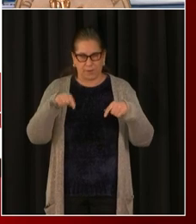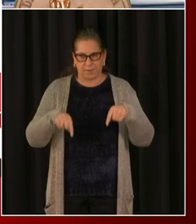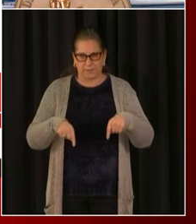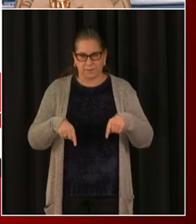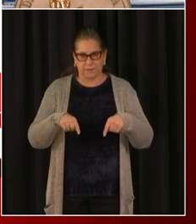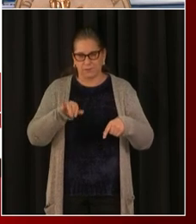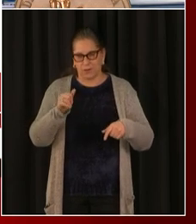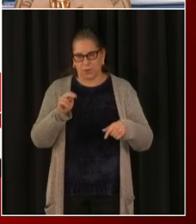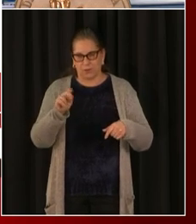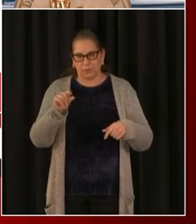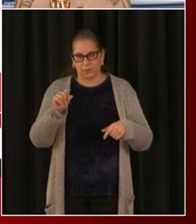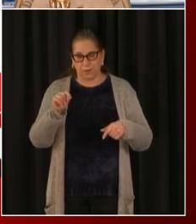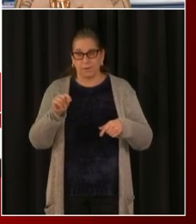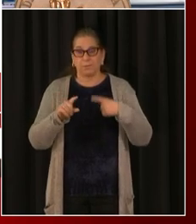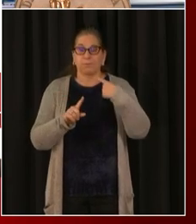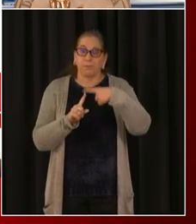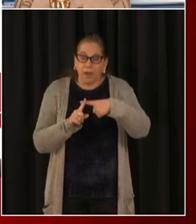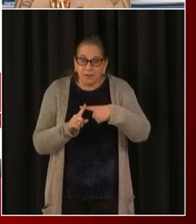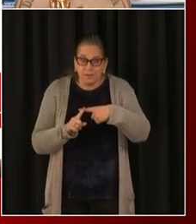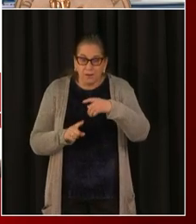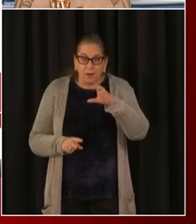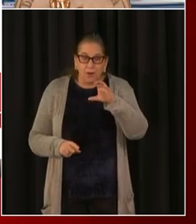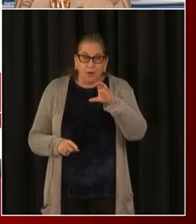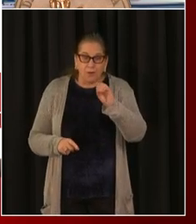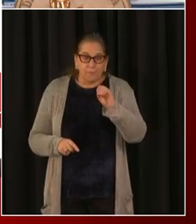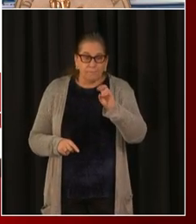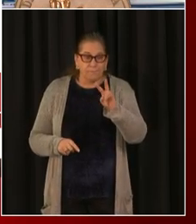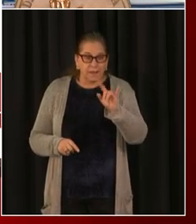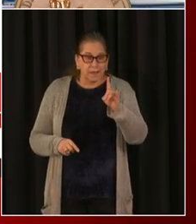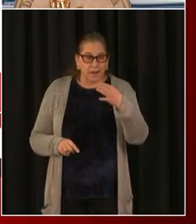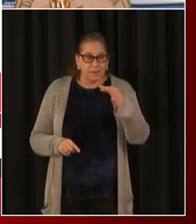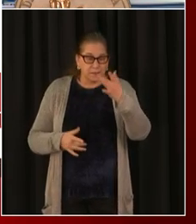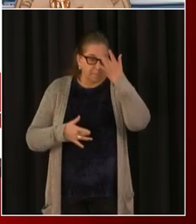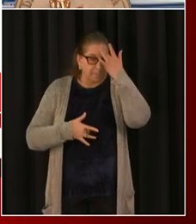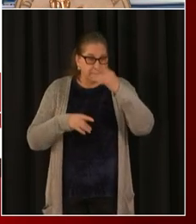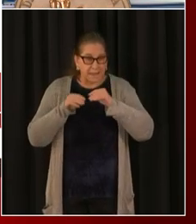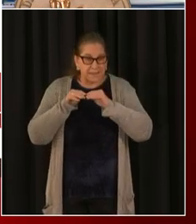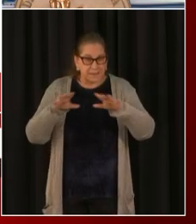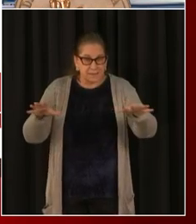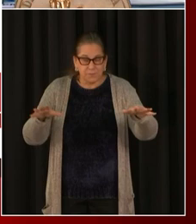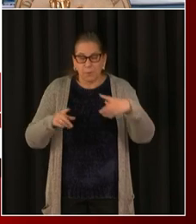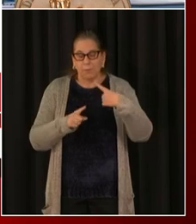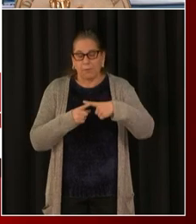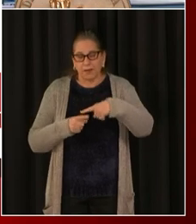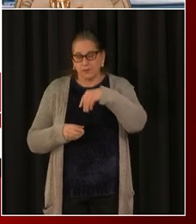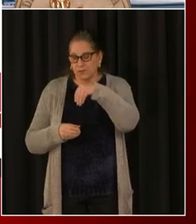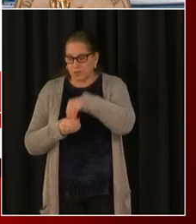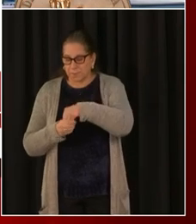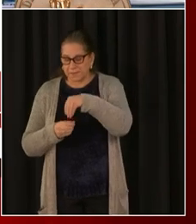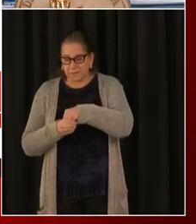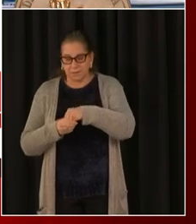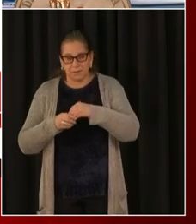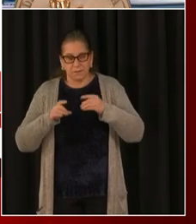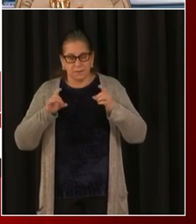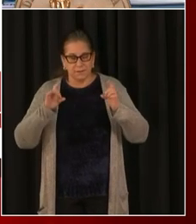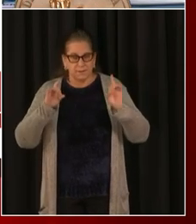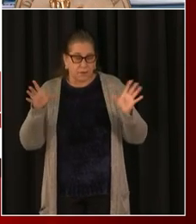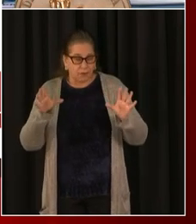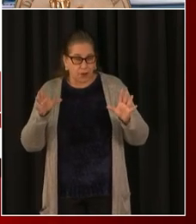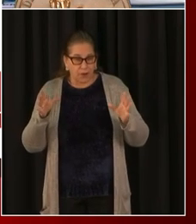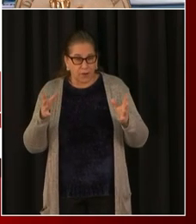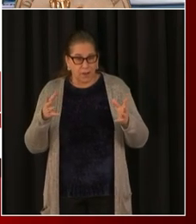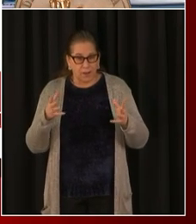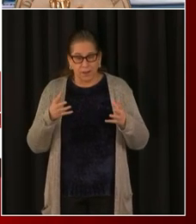the domestic terror attack on the United States Capitol. On Sunday, I also sent a letter to the Department